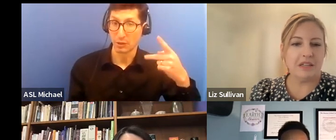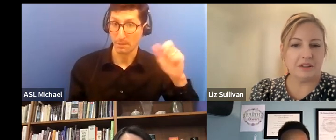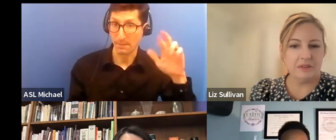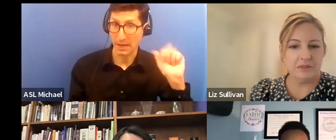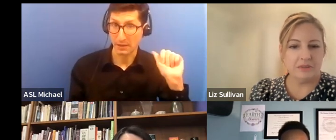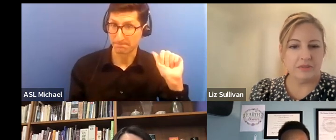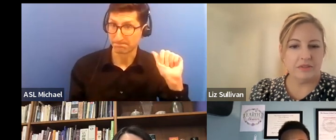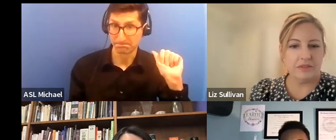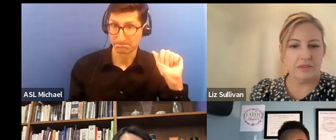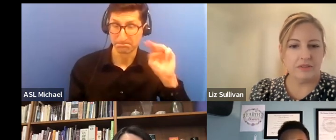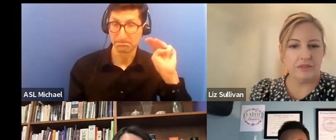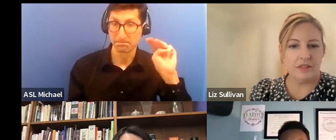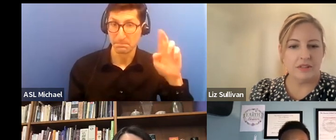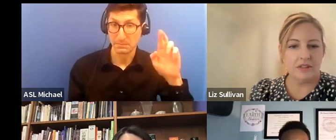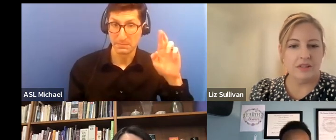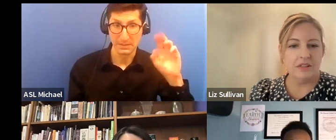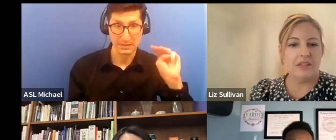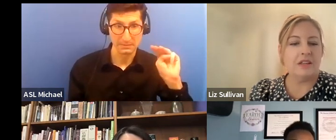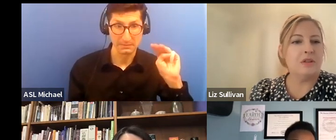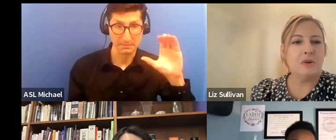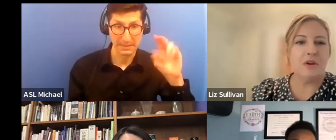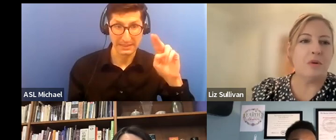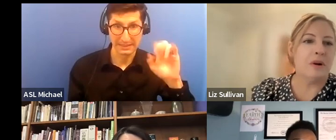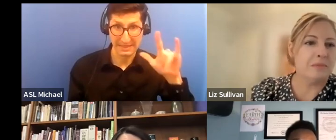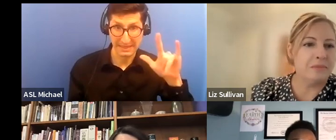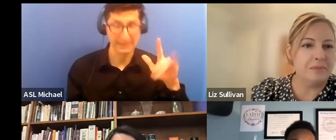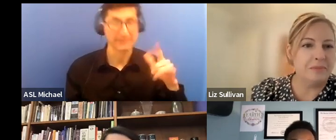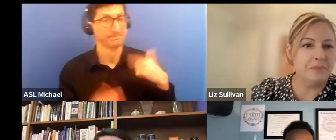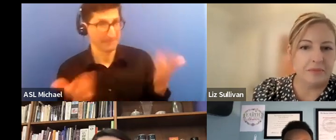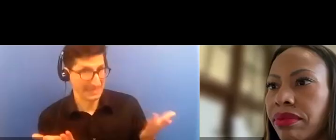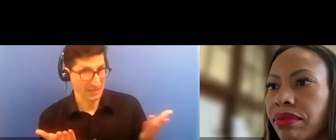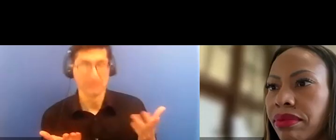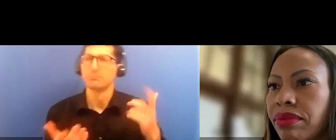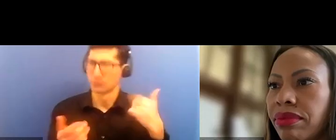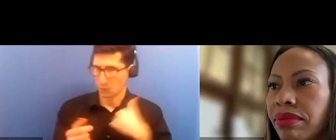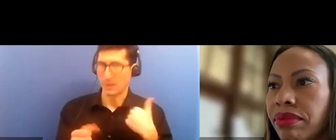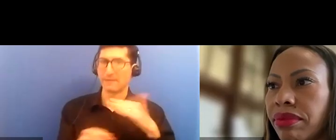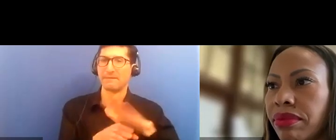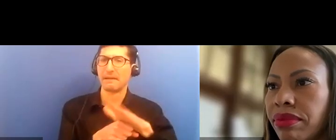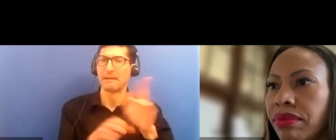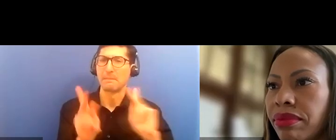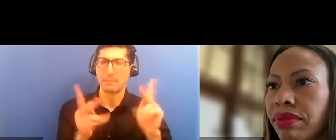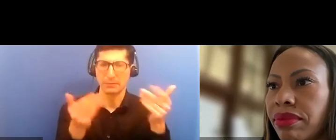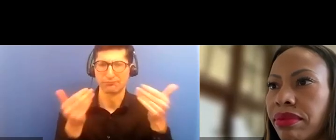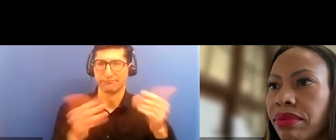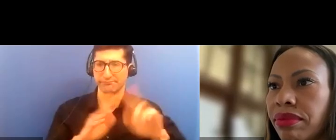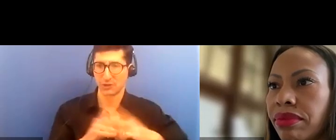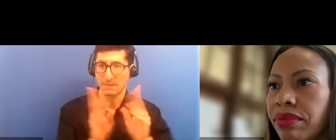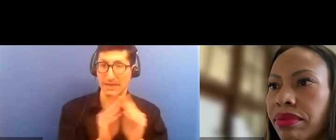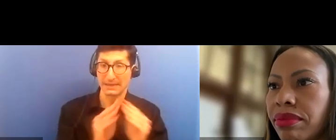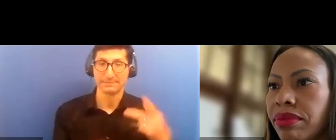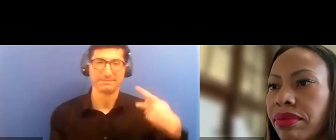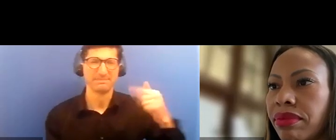Mr. McNeil? Present. Thank you. We do have a quorum. Thank you very much, Ms. Sullivan. So